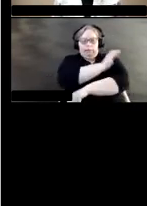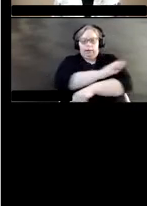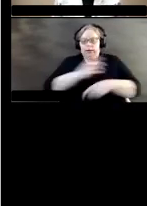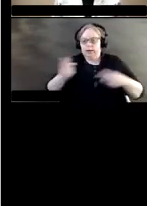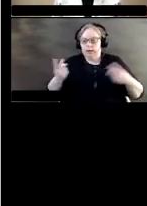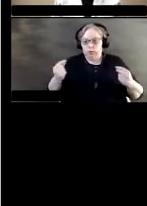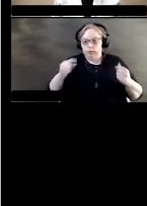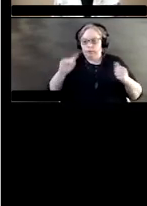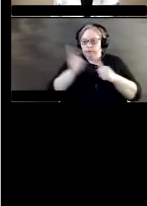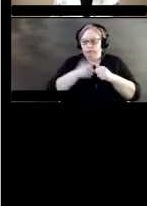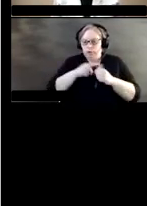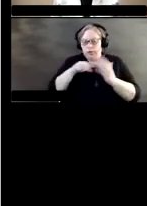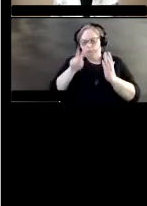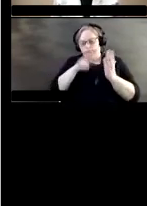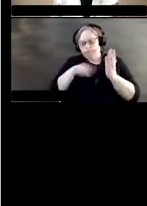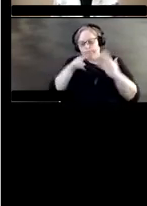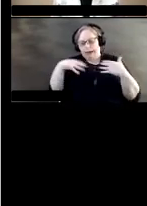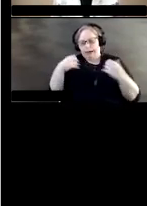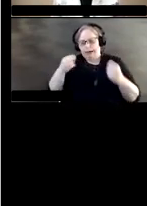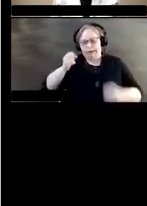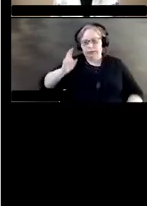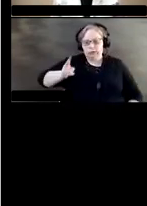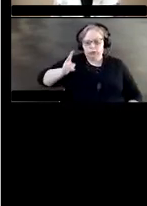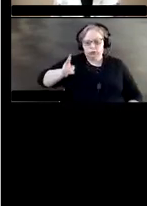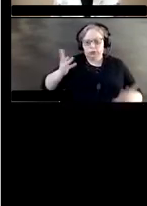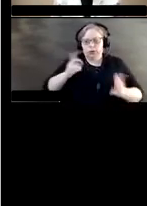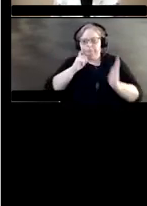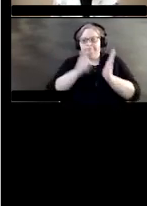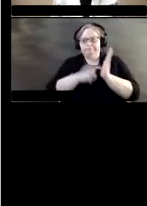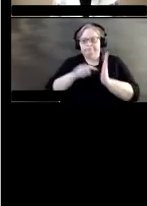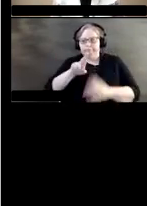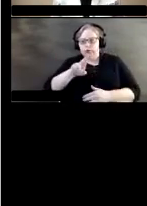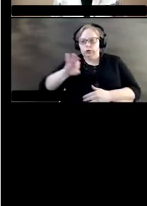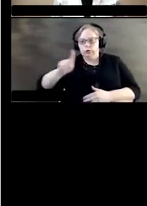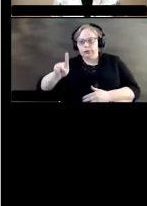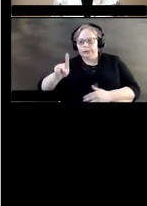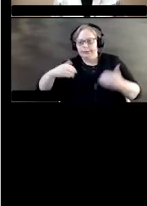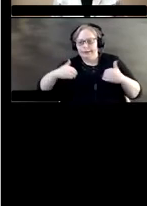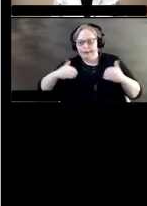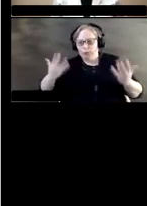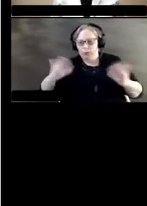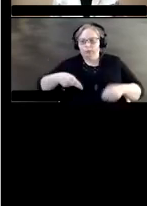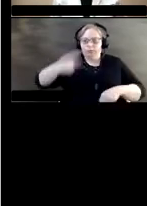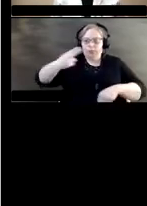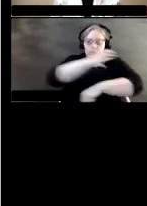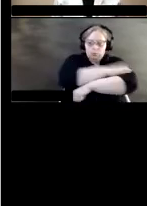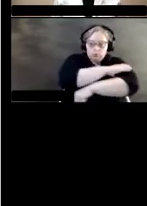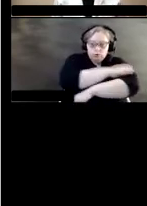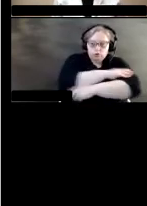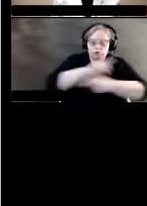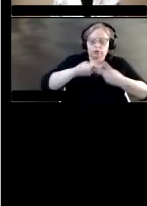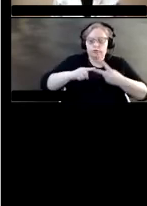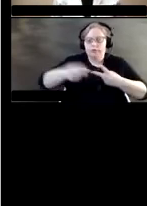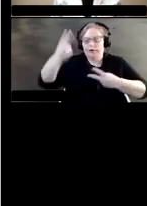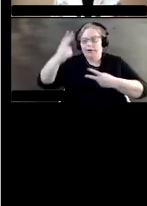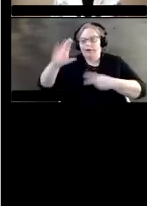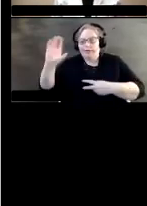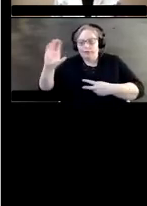see what your risk factors are, of course. So like high blood pressure, high cholesterol, sleep